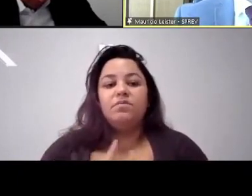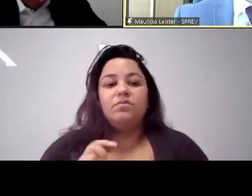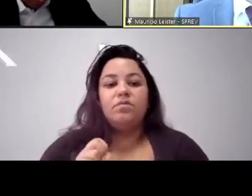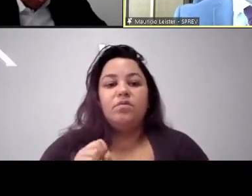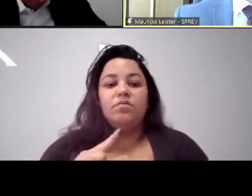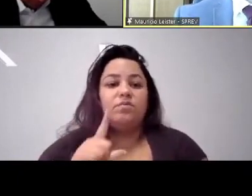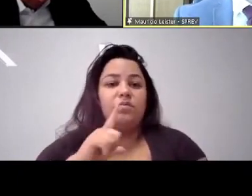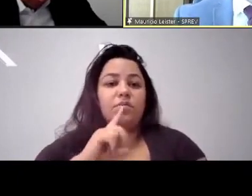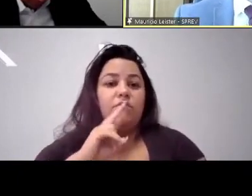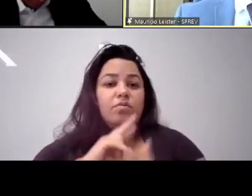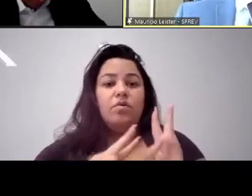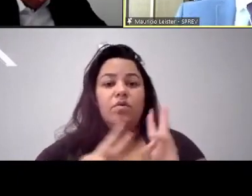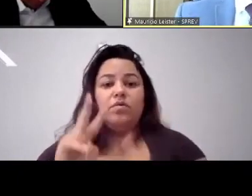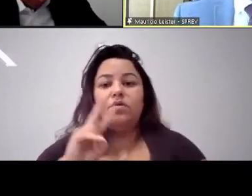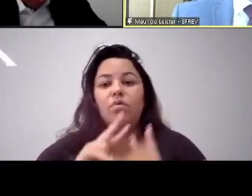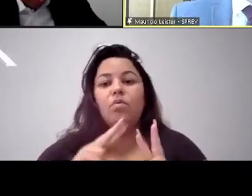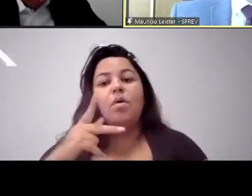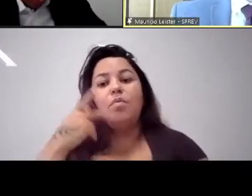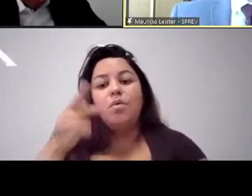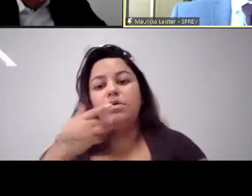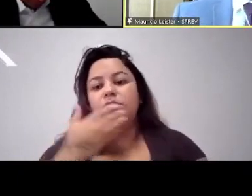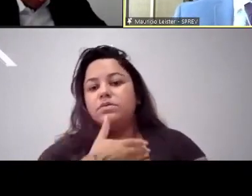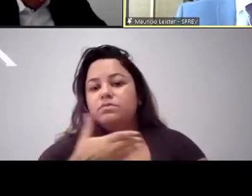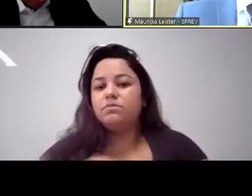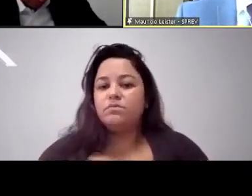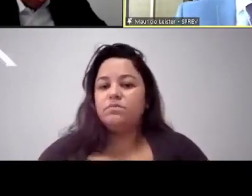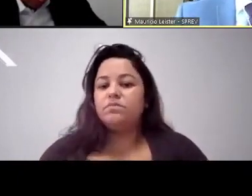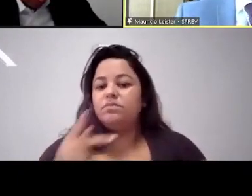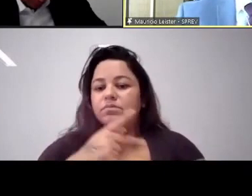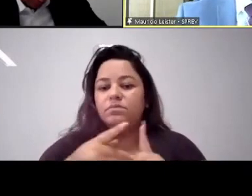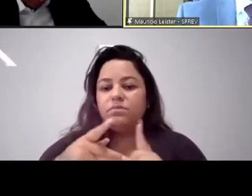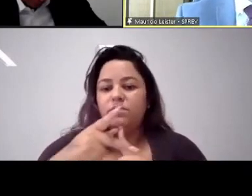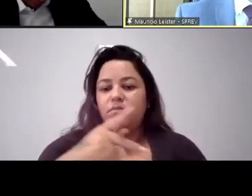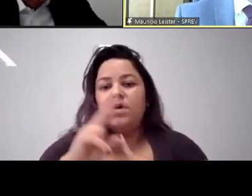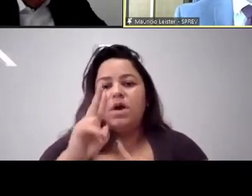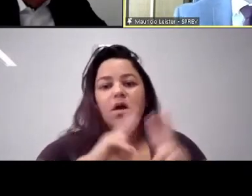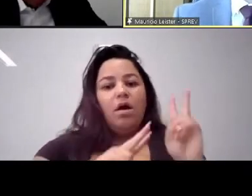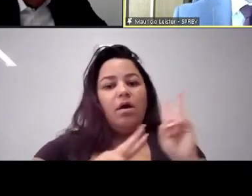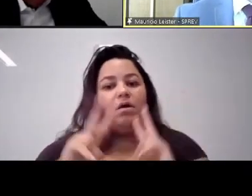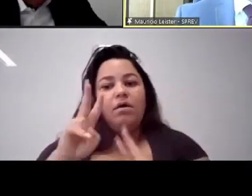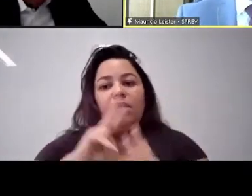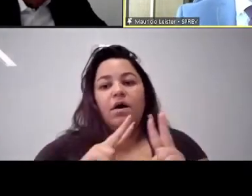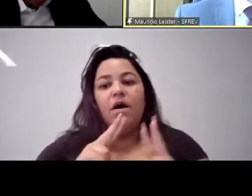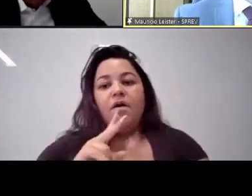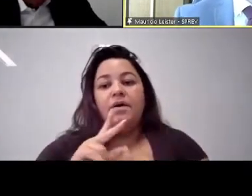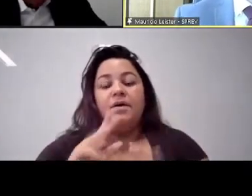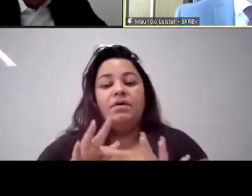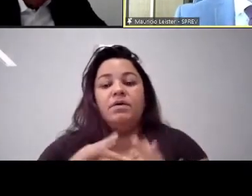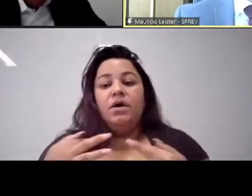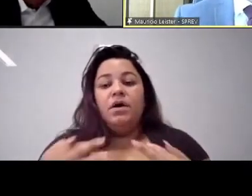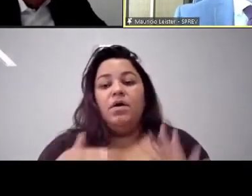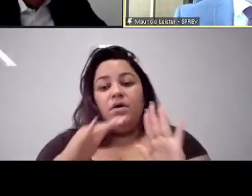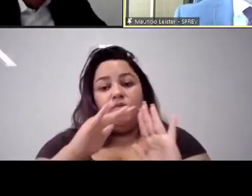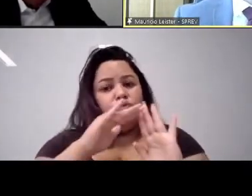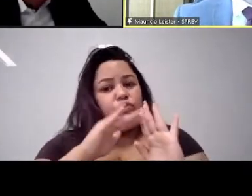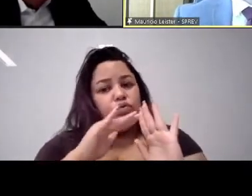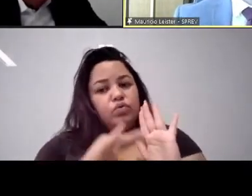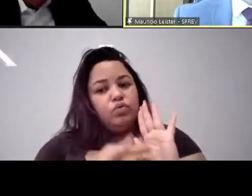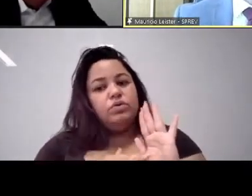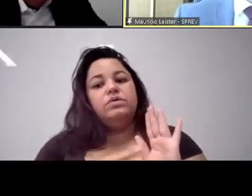here is a change. And when we think about any other policy, we observe